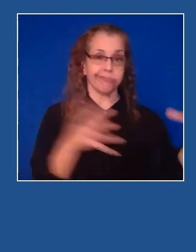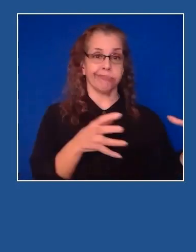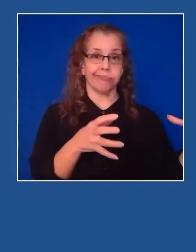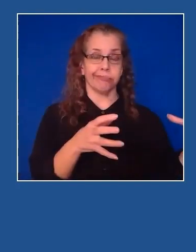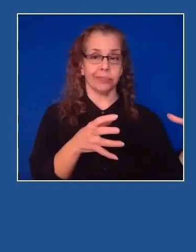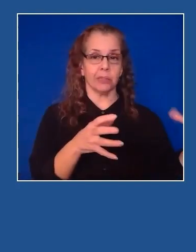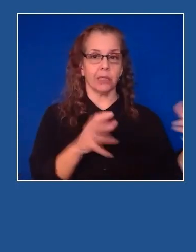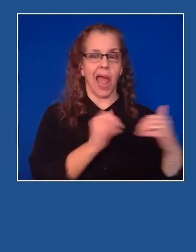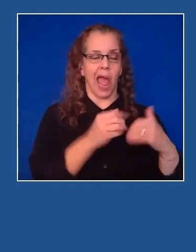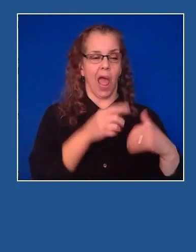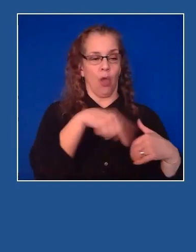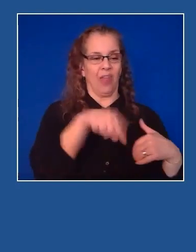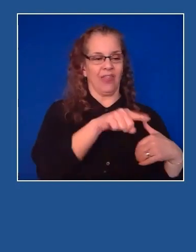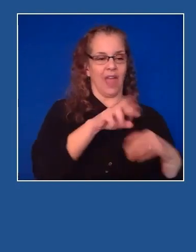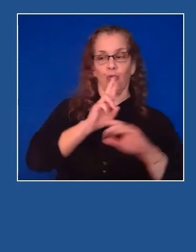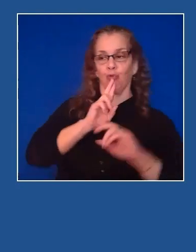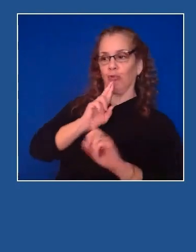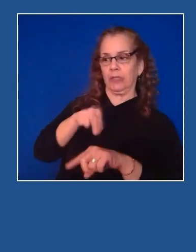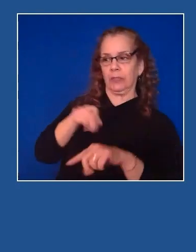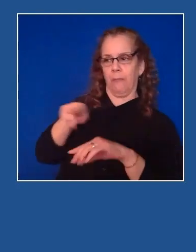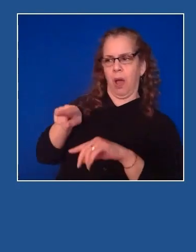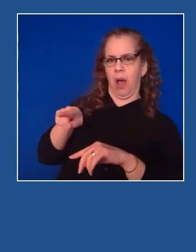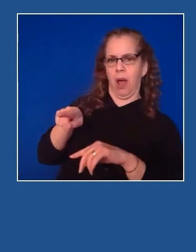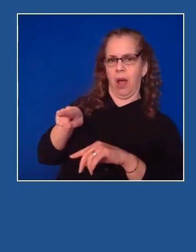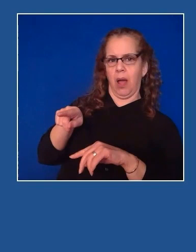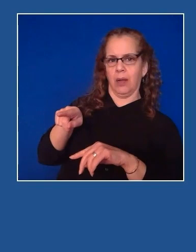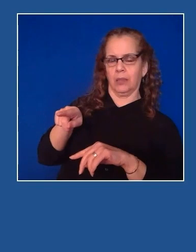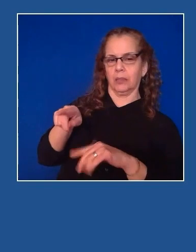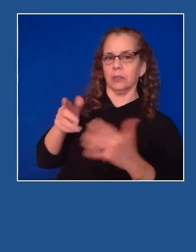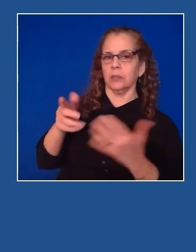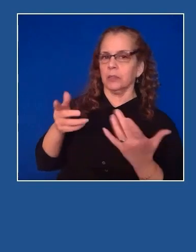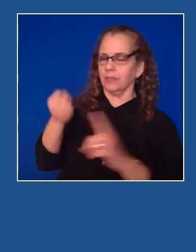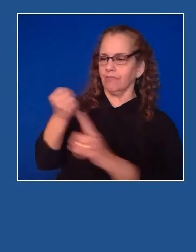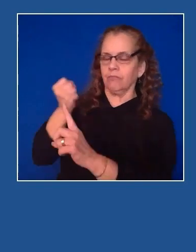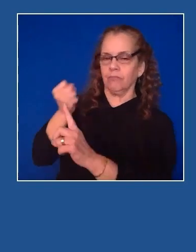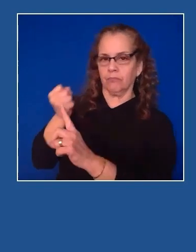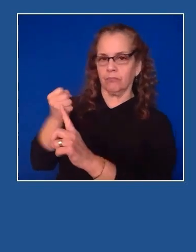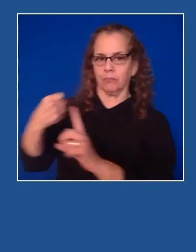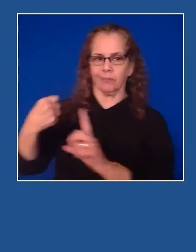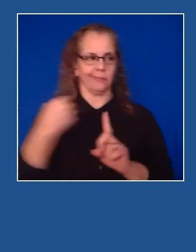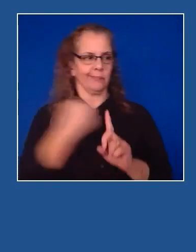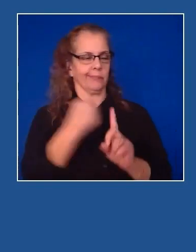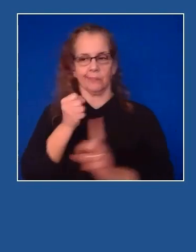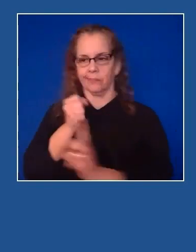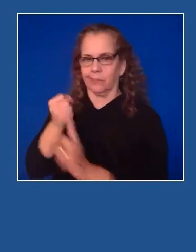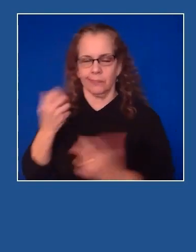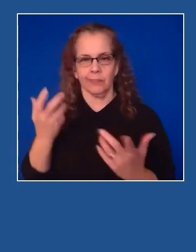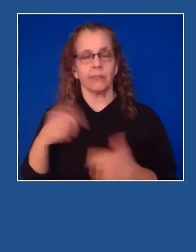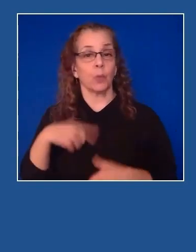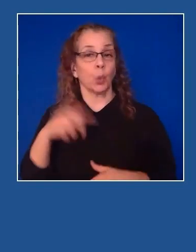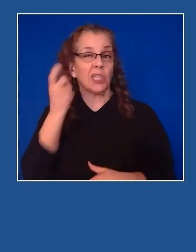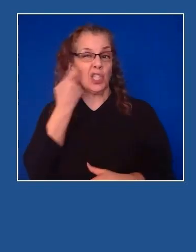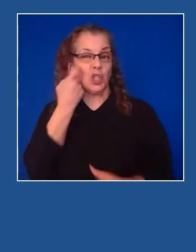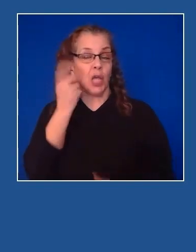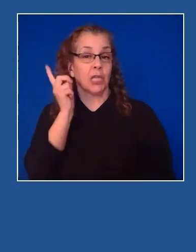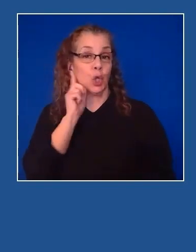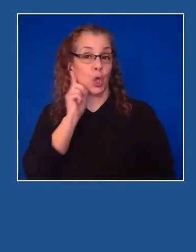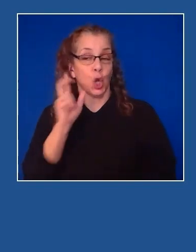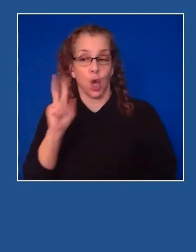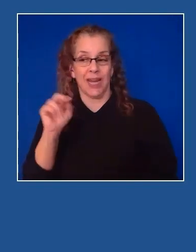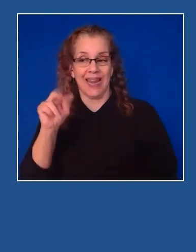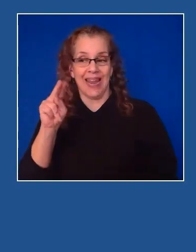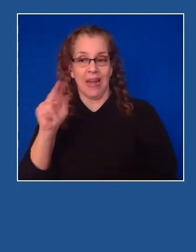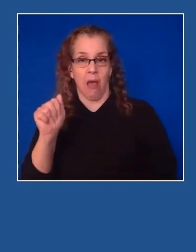and has an impact on them. We just heard Nina talk about early on what the impact for her was